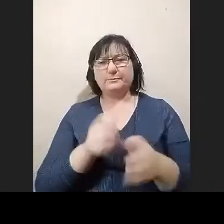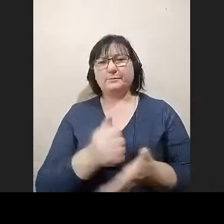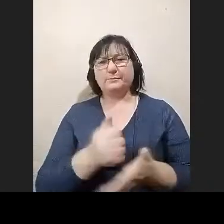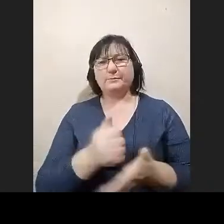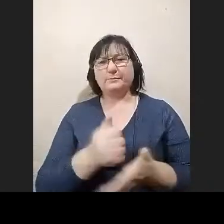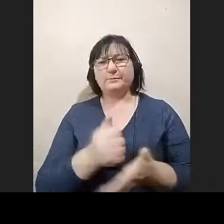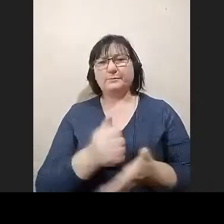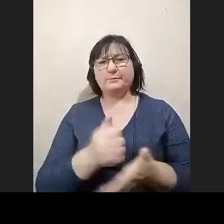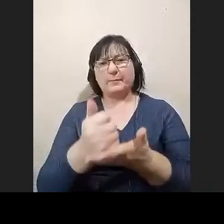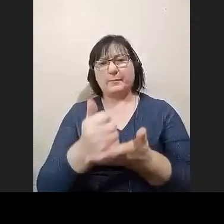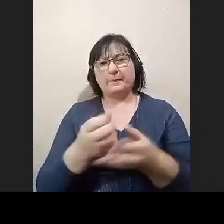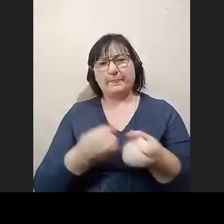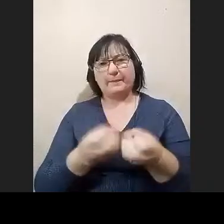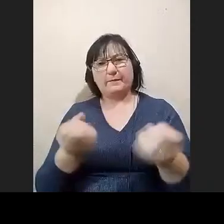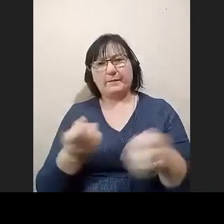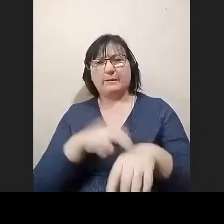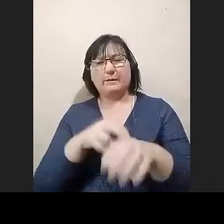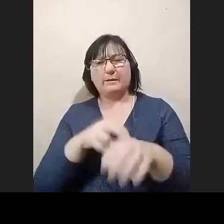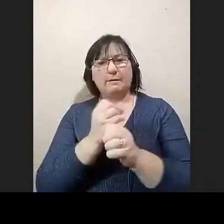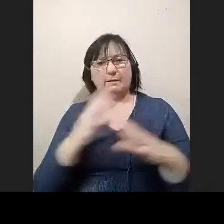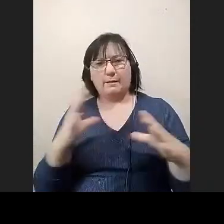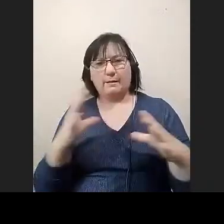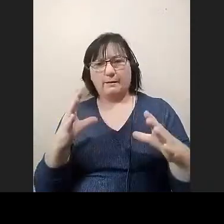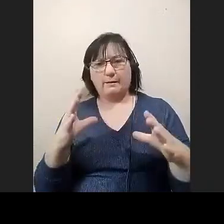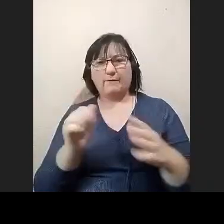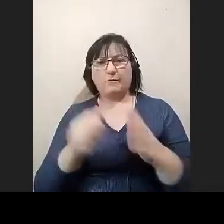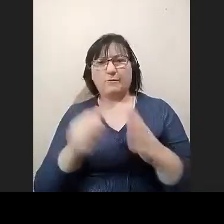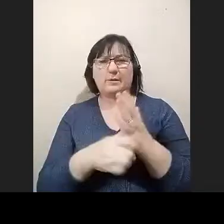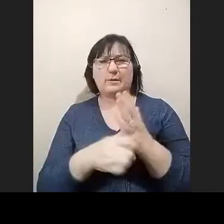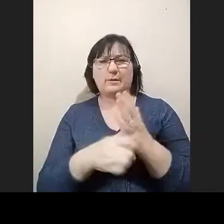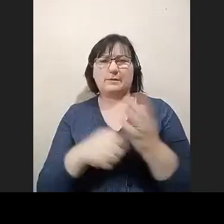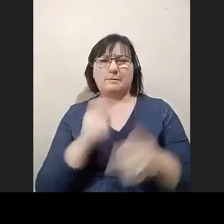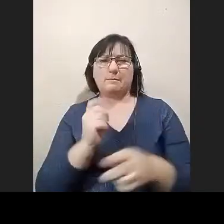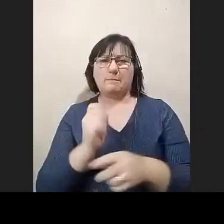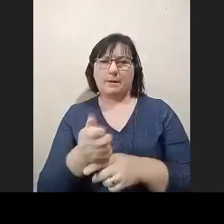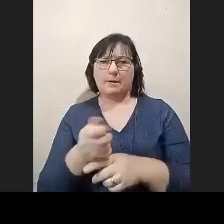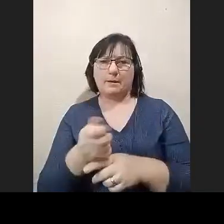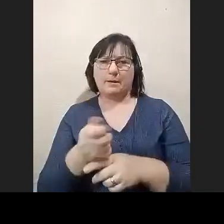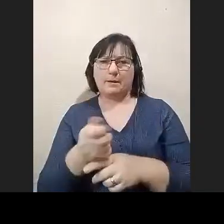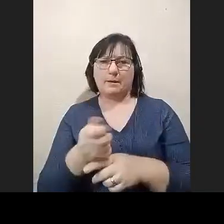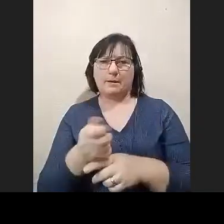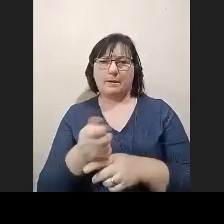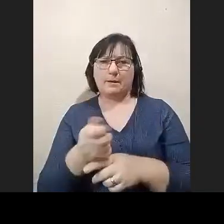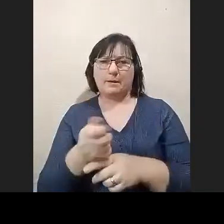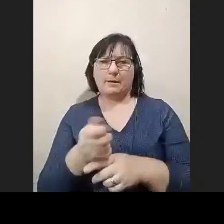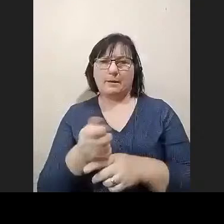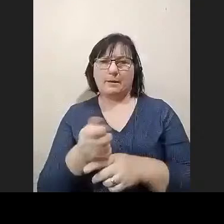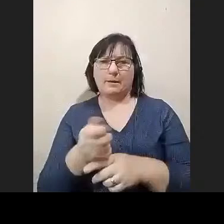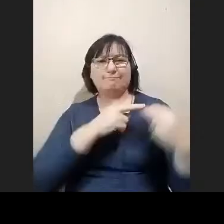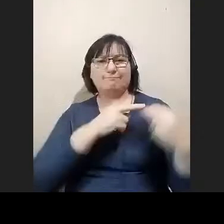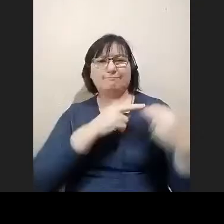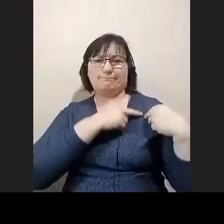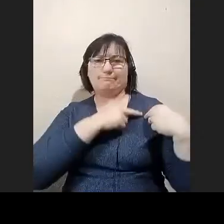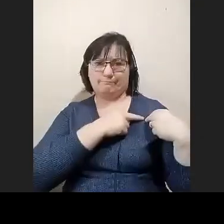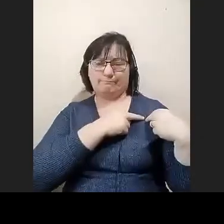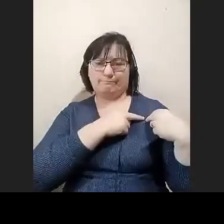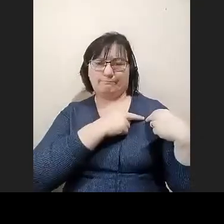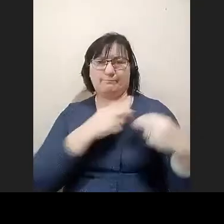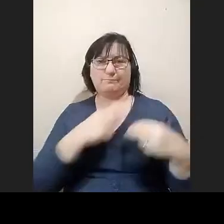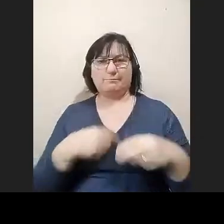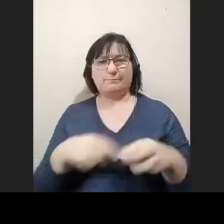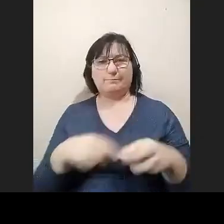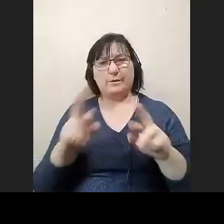and certainty for taxpayers and traders of their obligation. And we're hoping that by the end of this session, some clarity